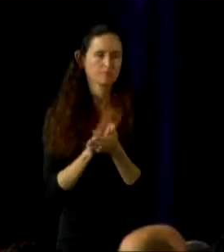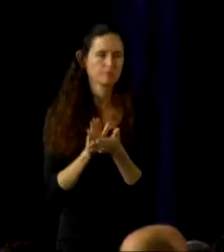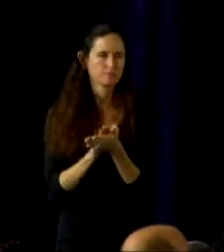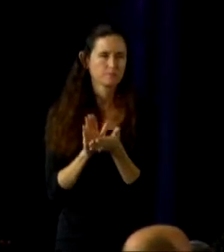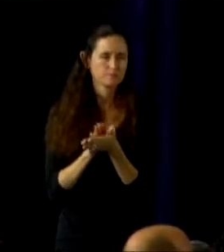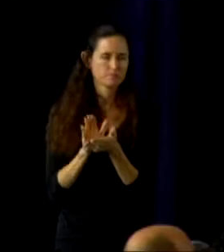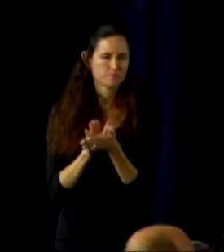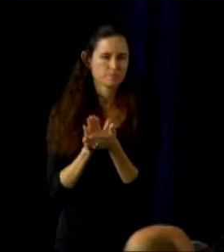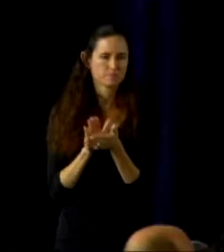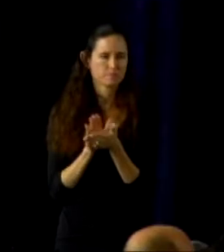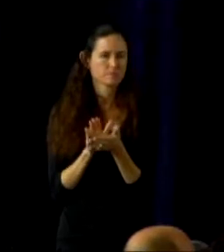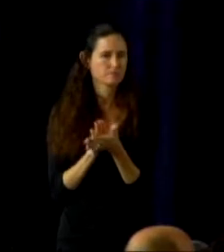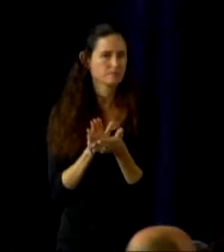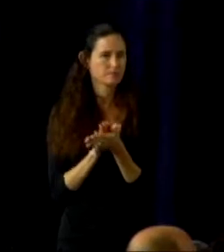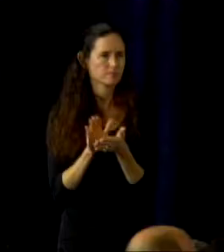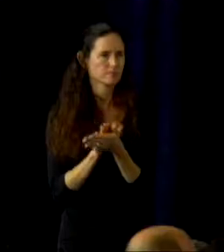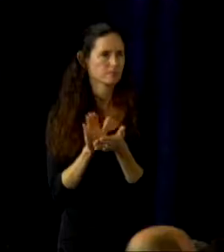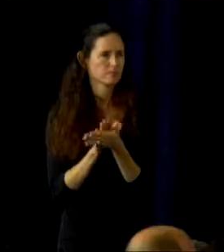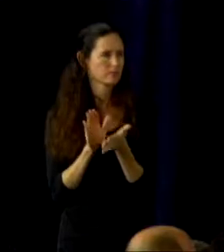Michael here?